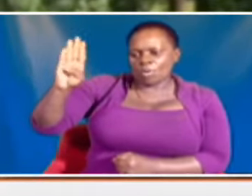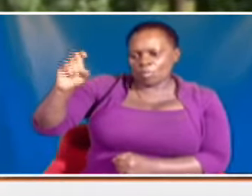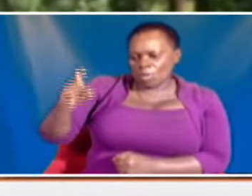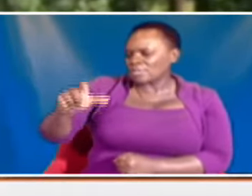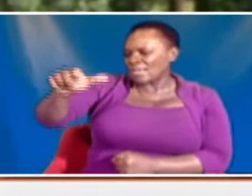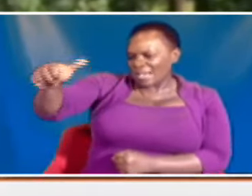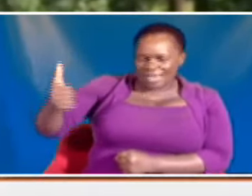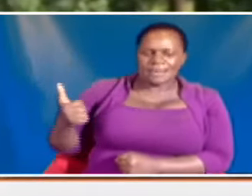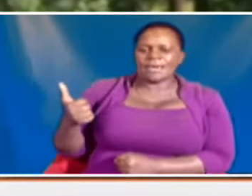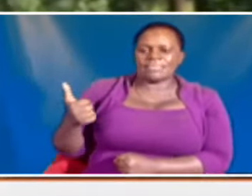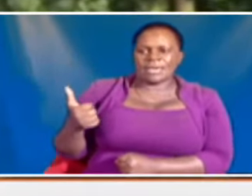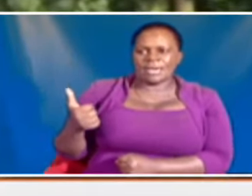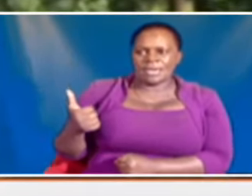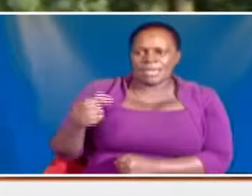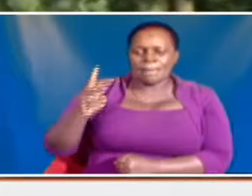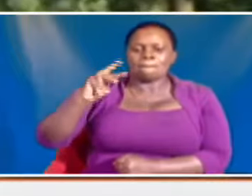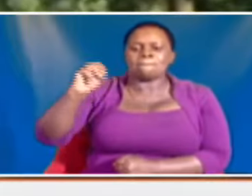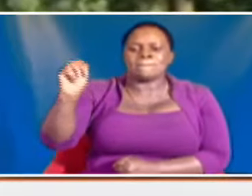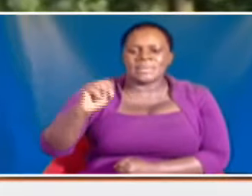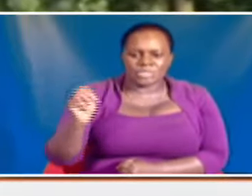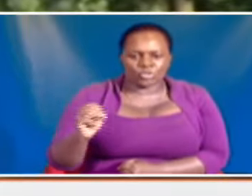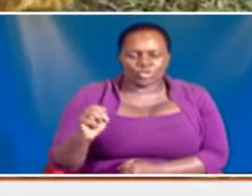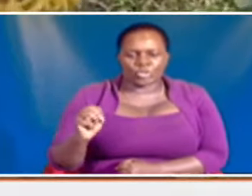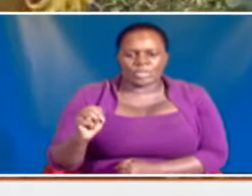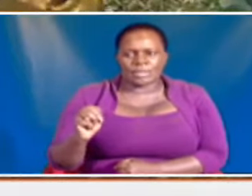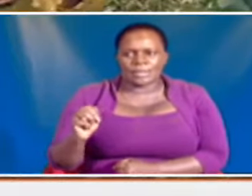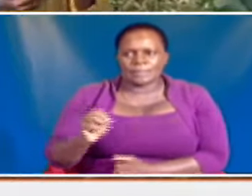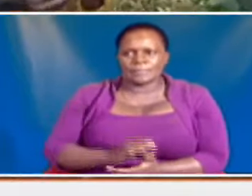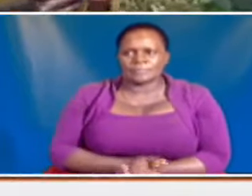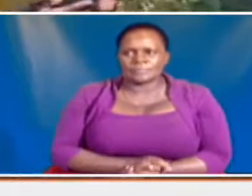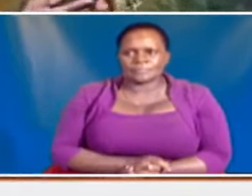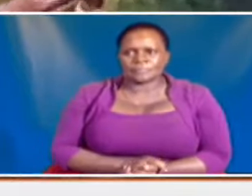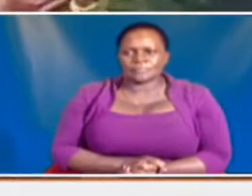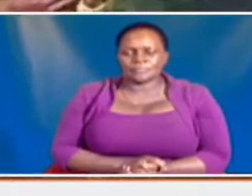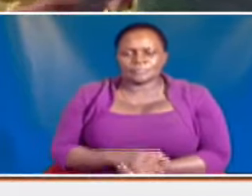hiyo ingine ni Mitsubishi aina ya Pajero.